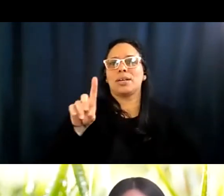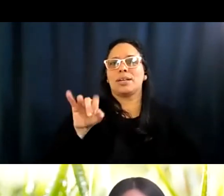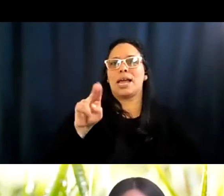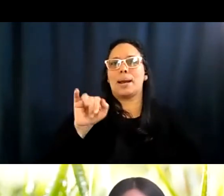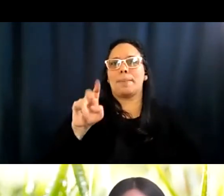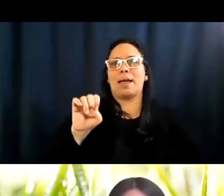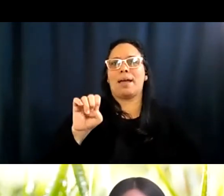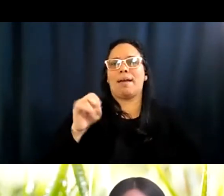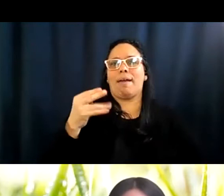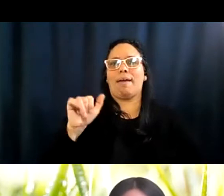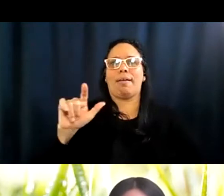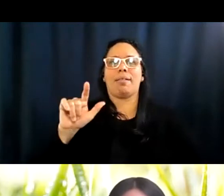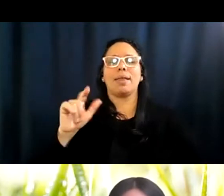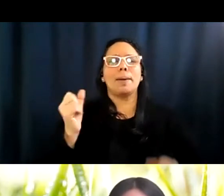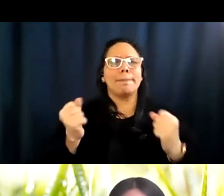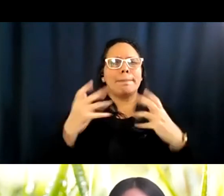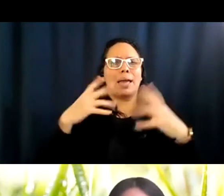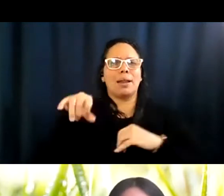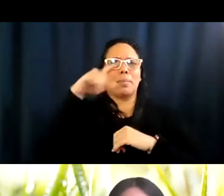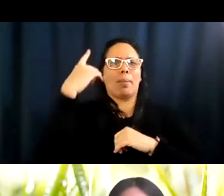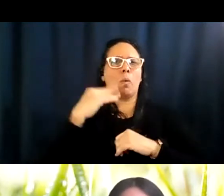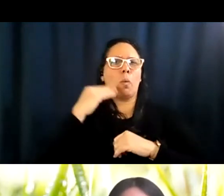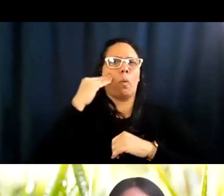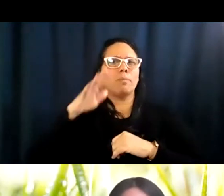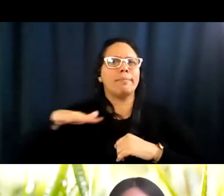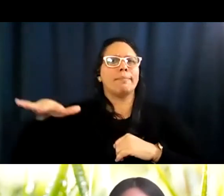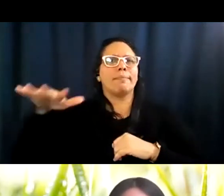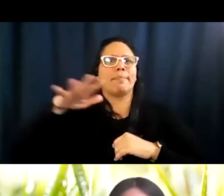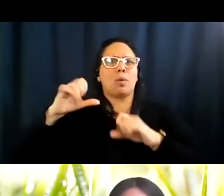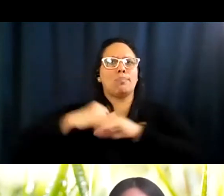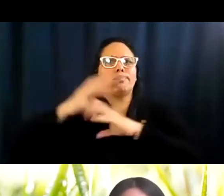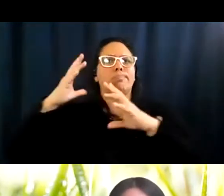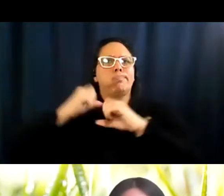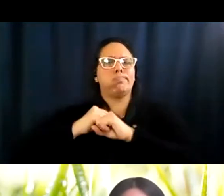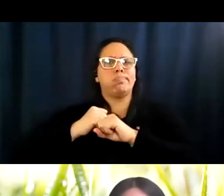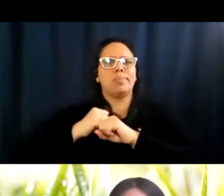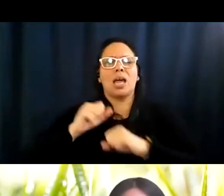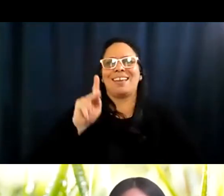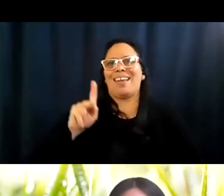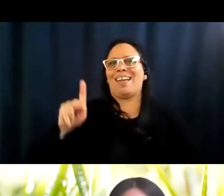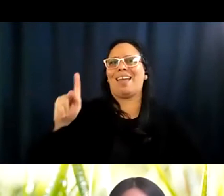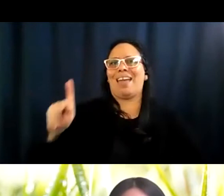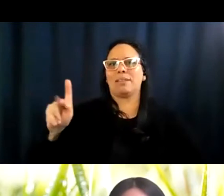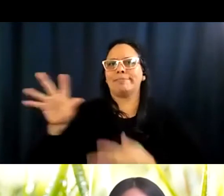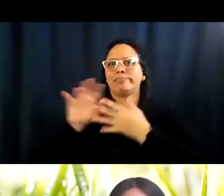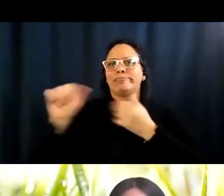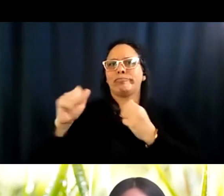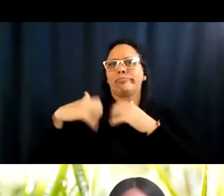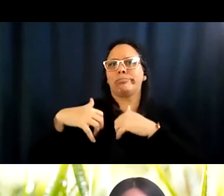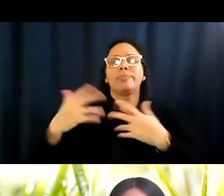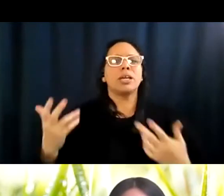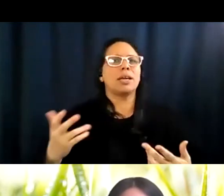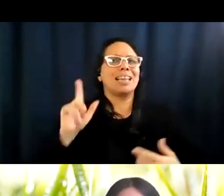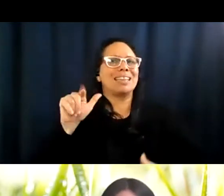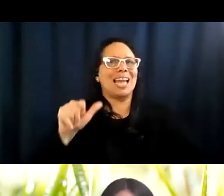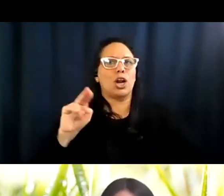of the African-American homes in the area that were bombed by the Ku Klux Klan. Davis later moved north and